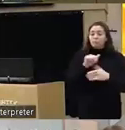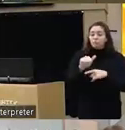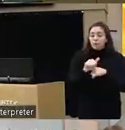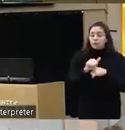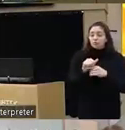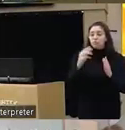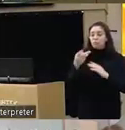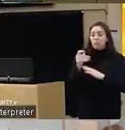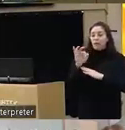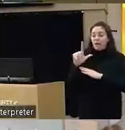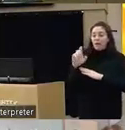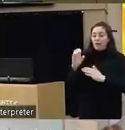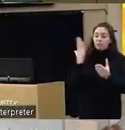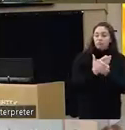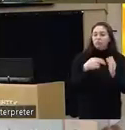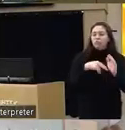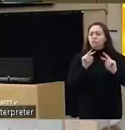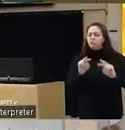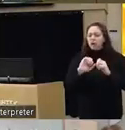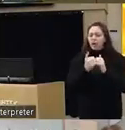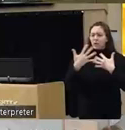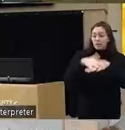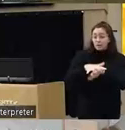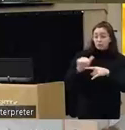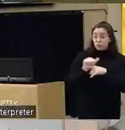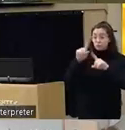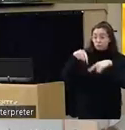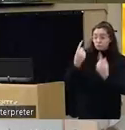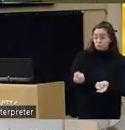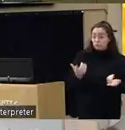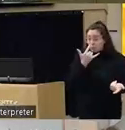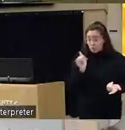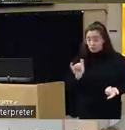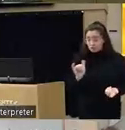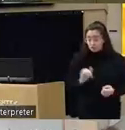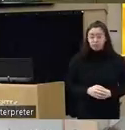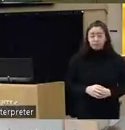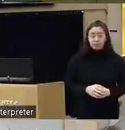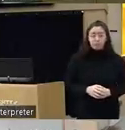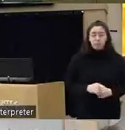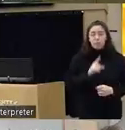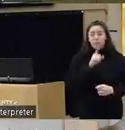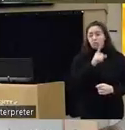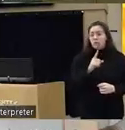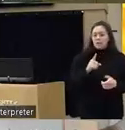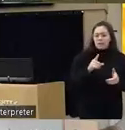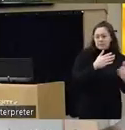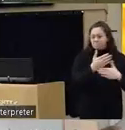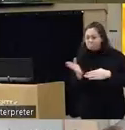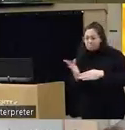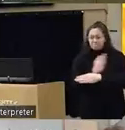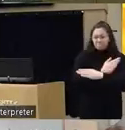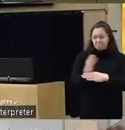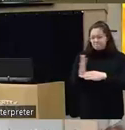essentially looks at how integrated practices are and really rating them according to their integration